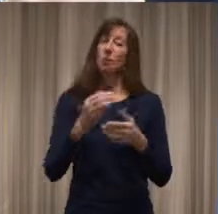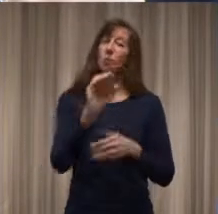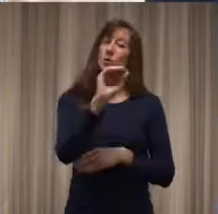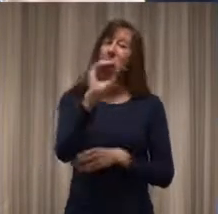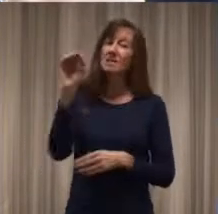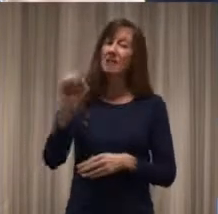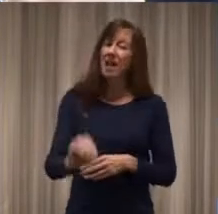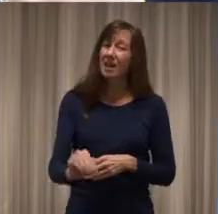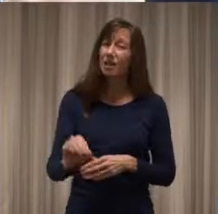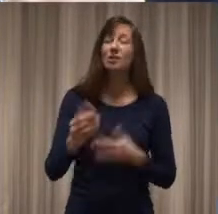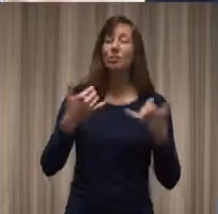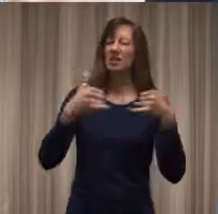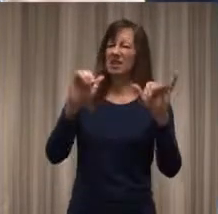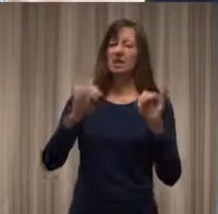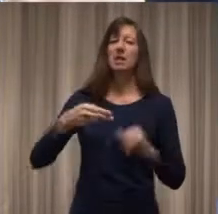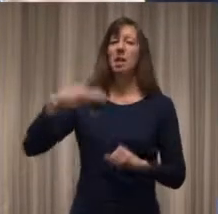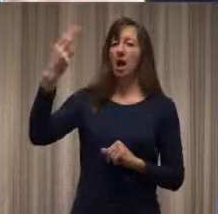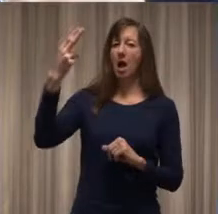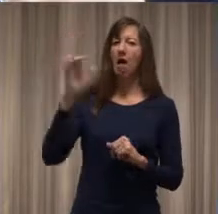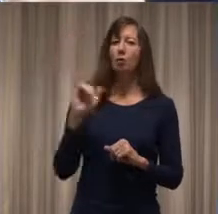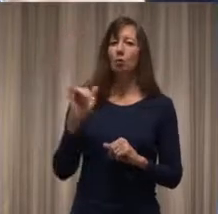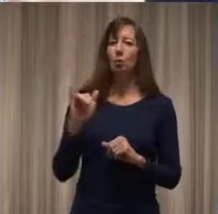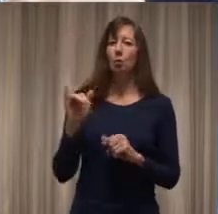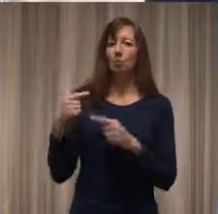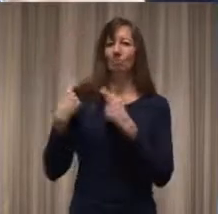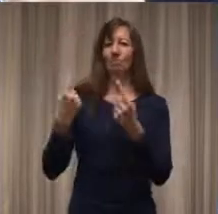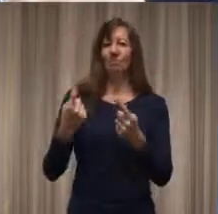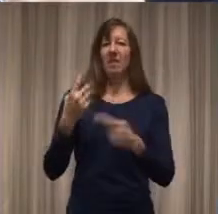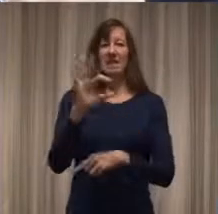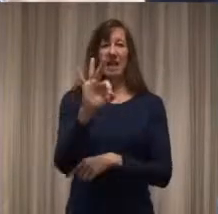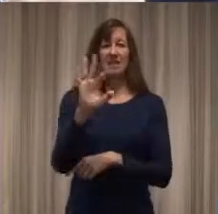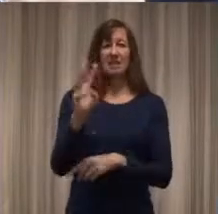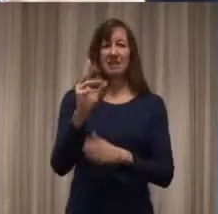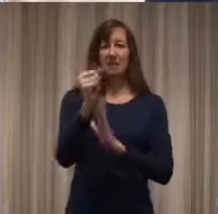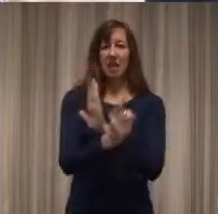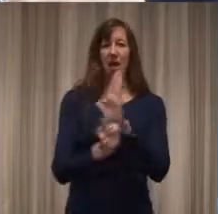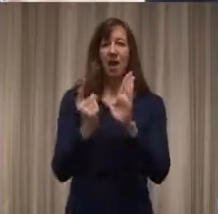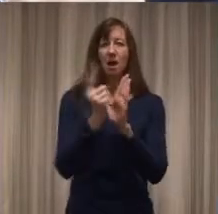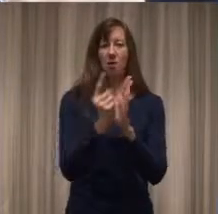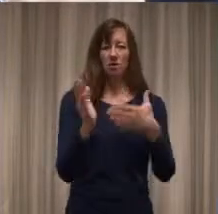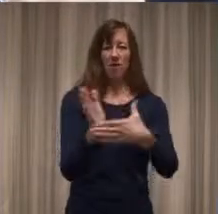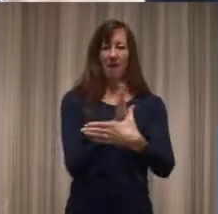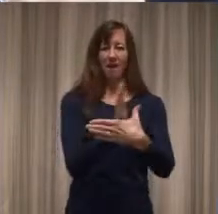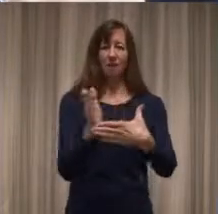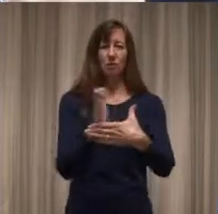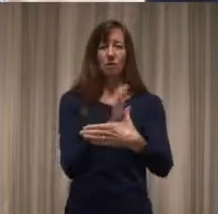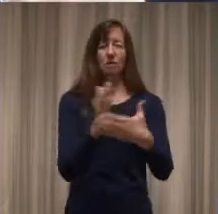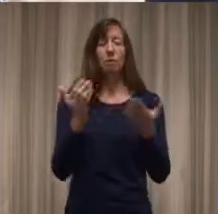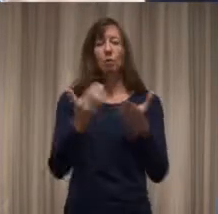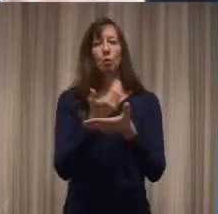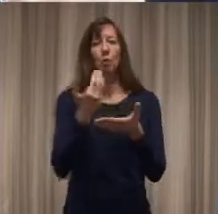Ulster County. The 96-hour average of new positives was